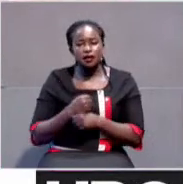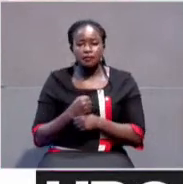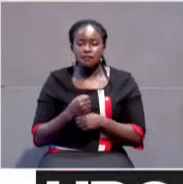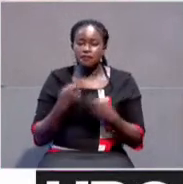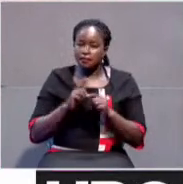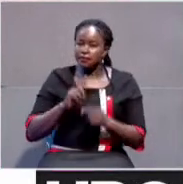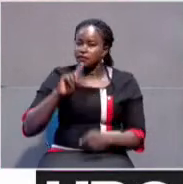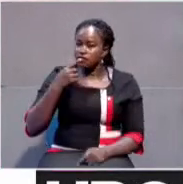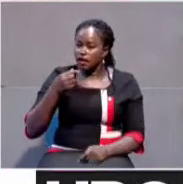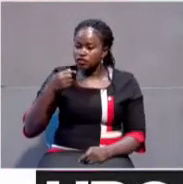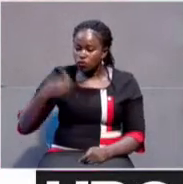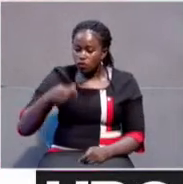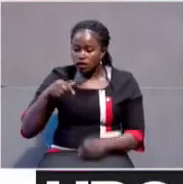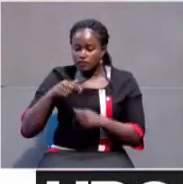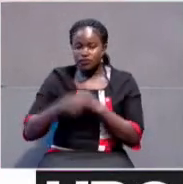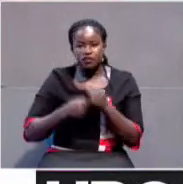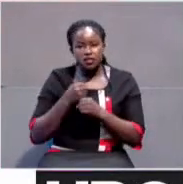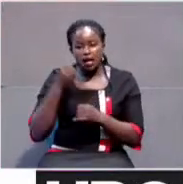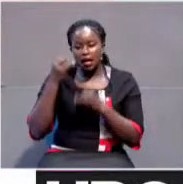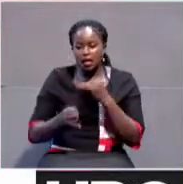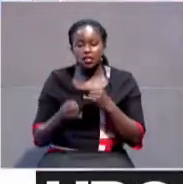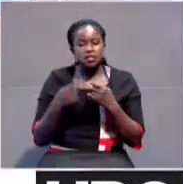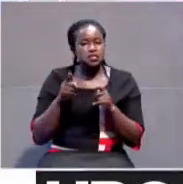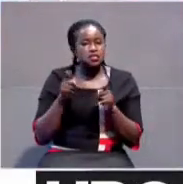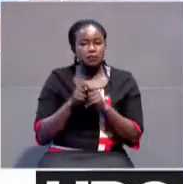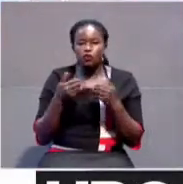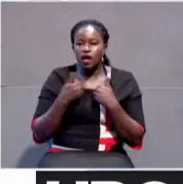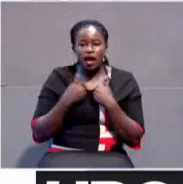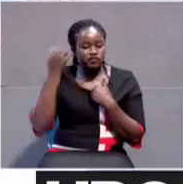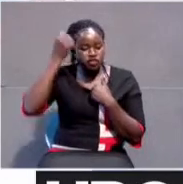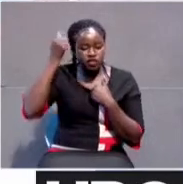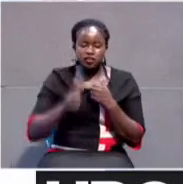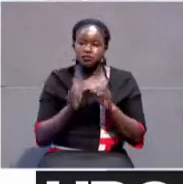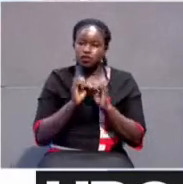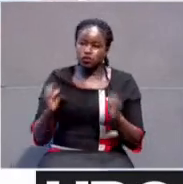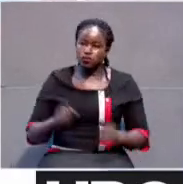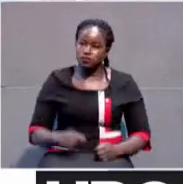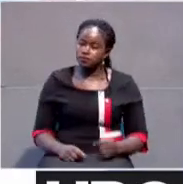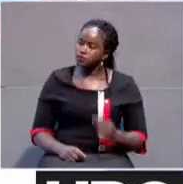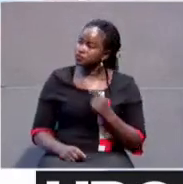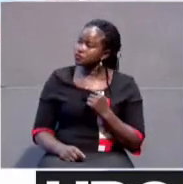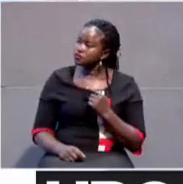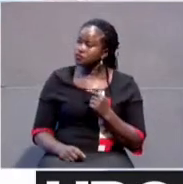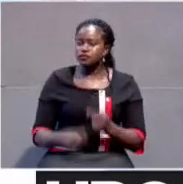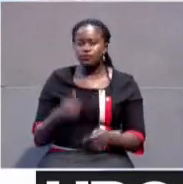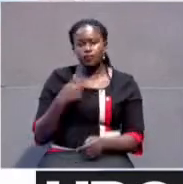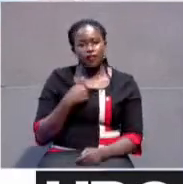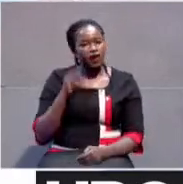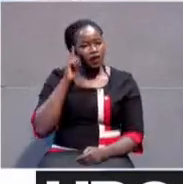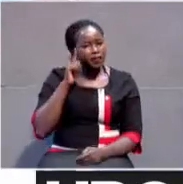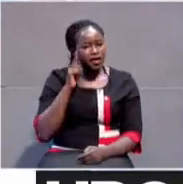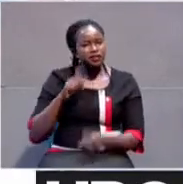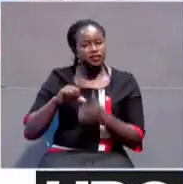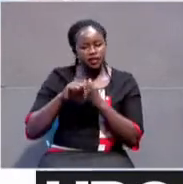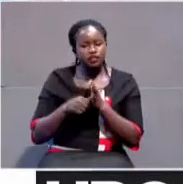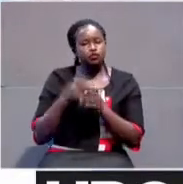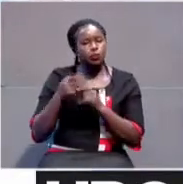first court of this year has ended and we don't have a judgment. To me, I think they are delaying this